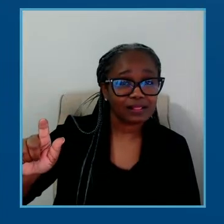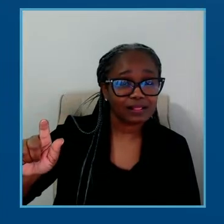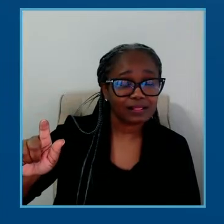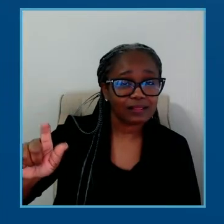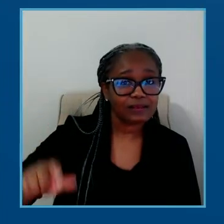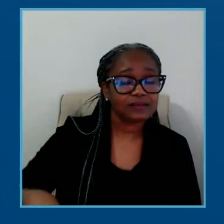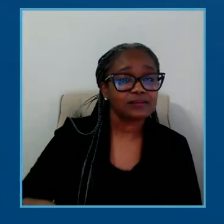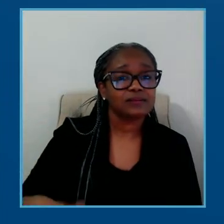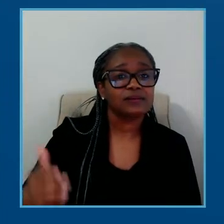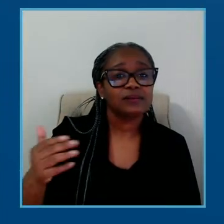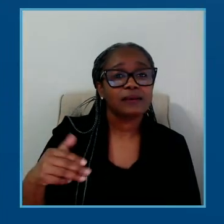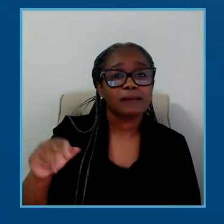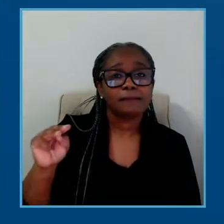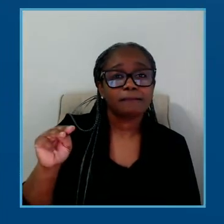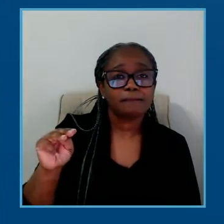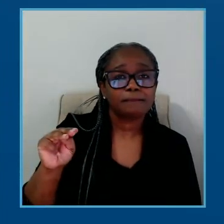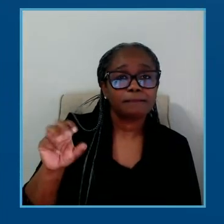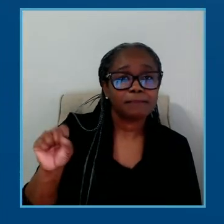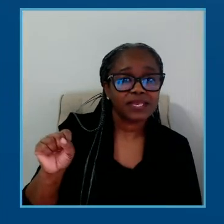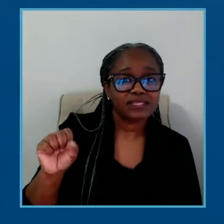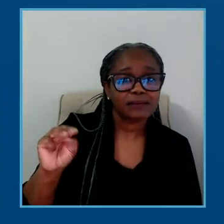Ms. McBride.